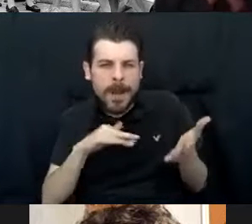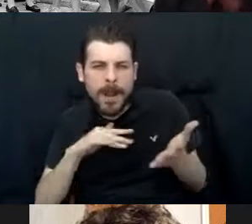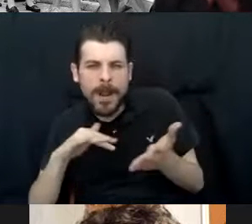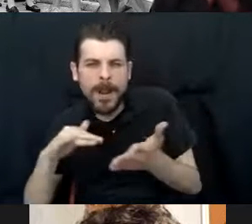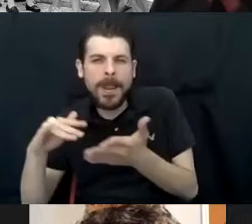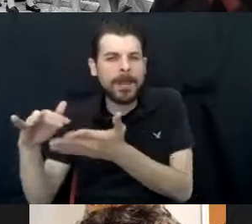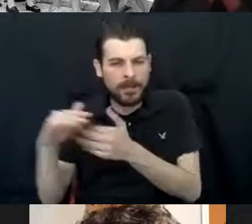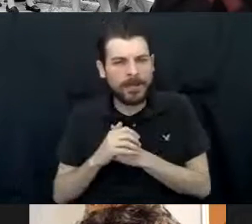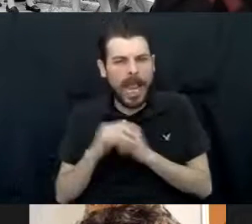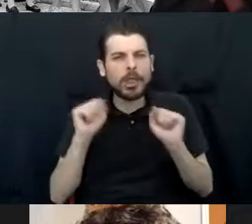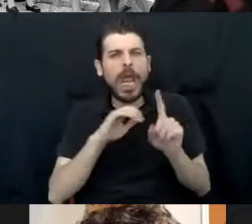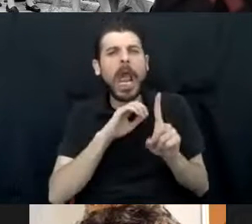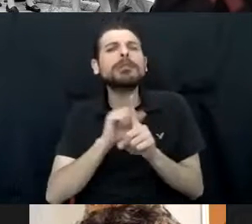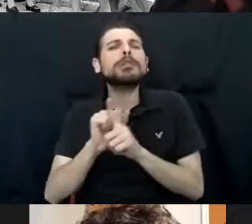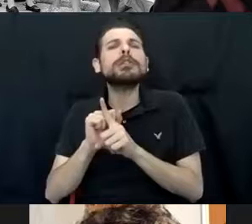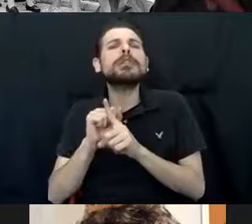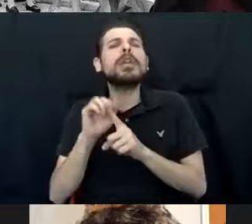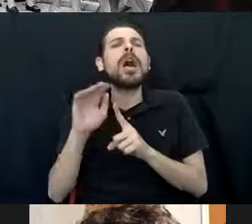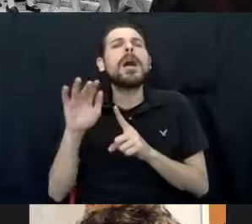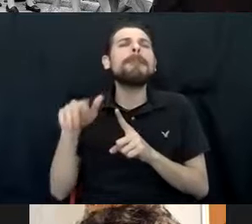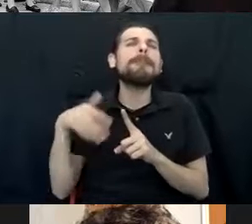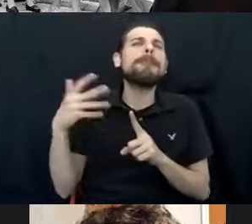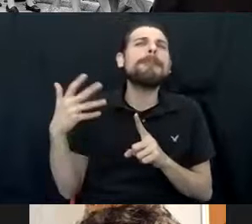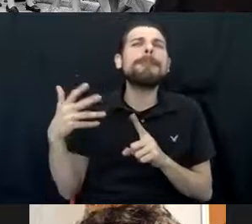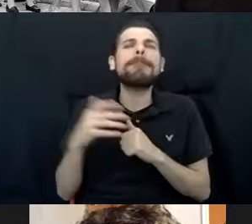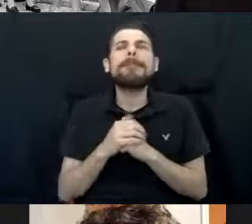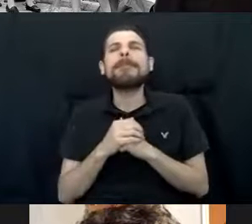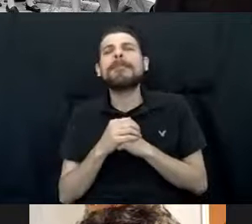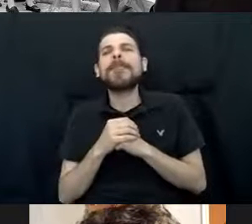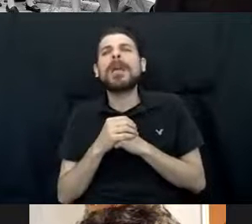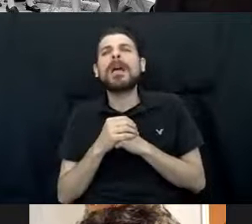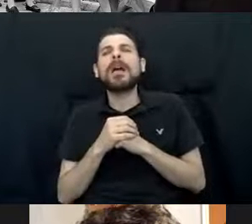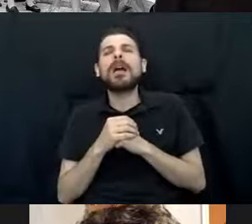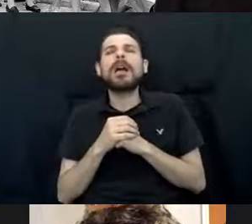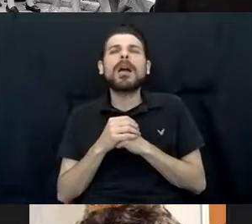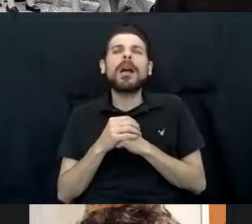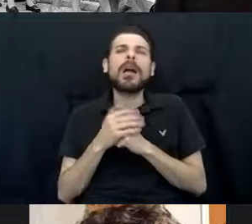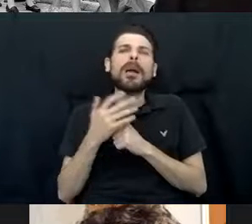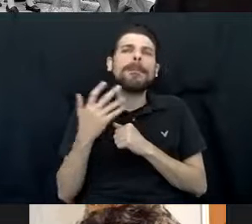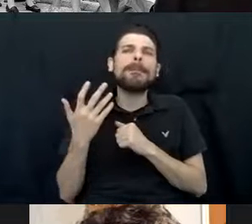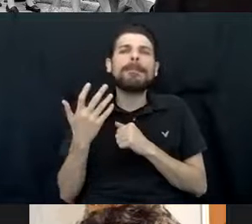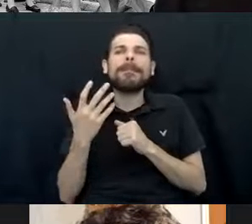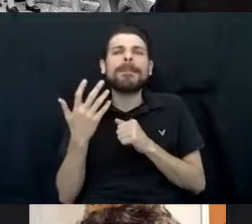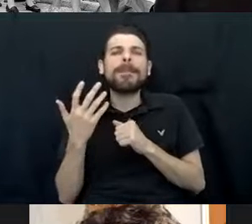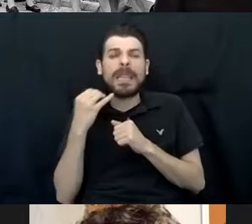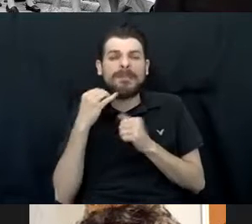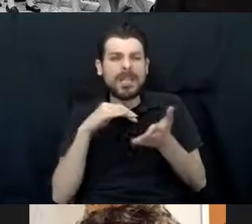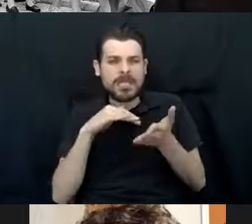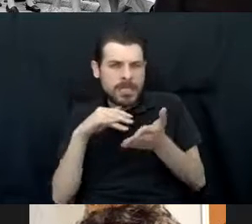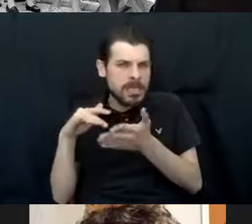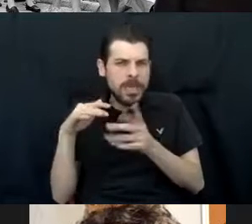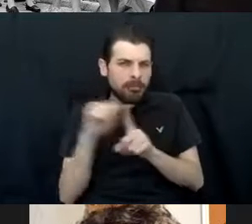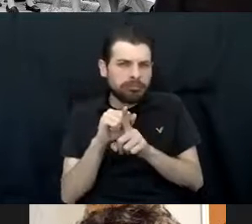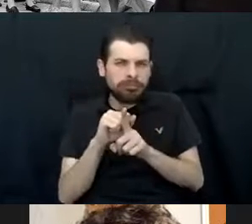and pinpointing some of having more of a concrete idea about where the